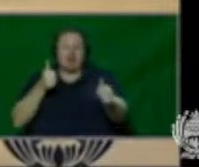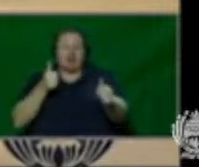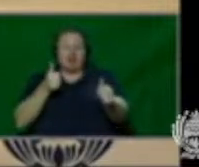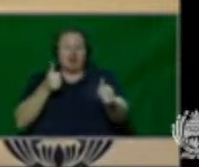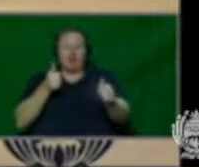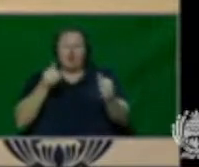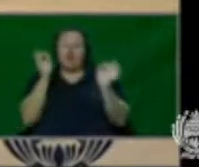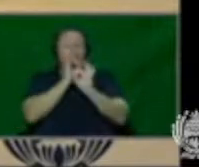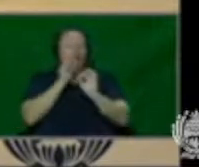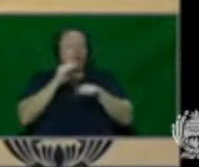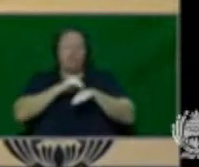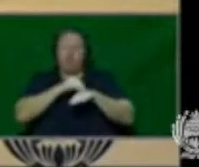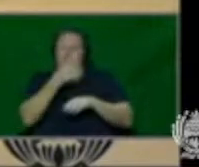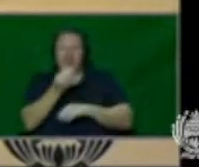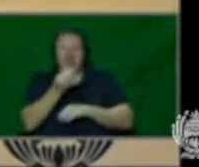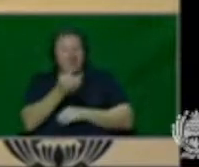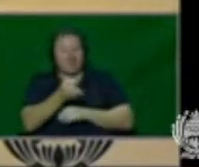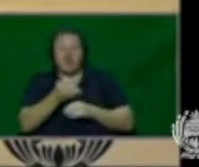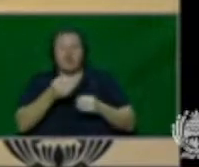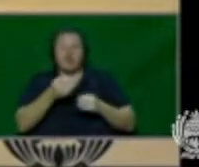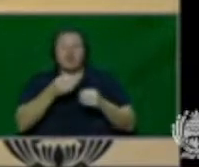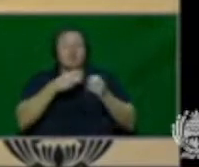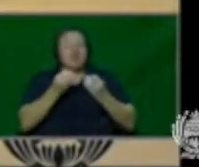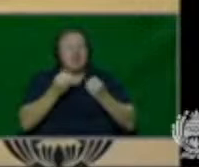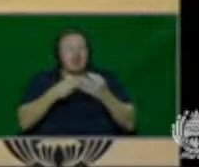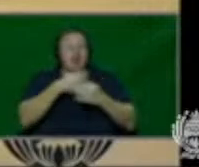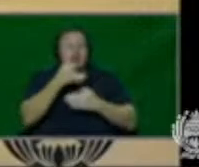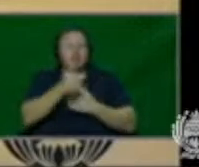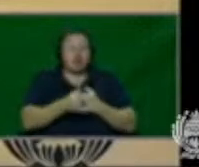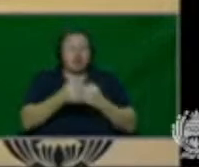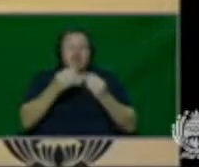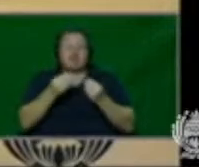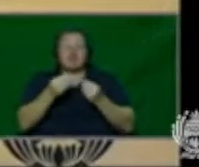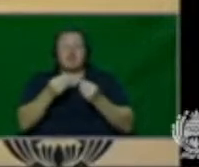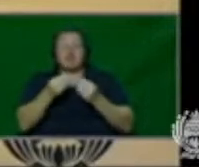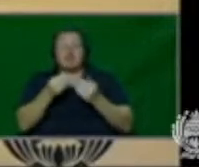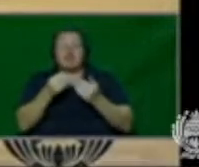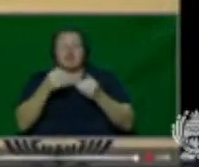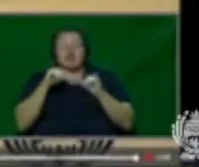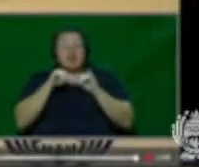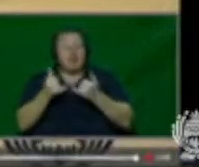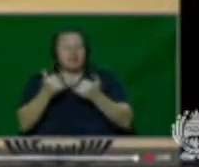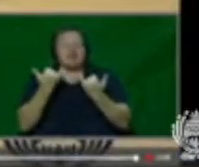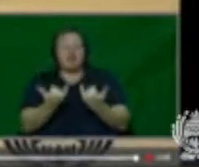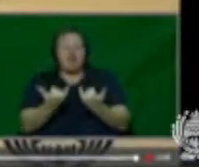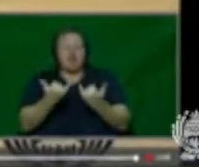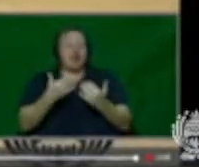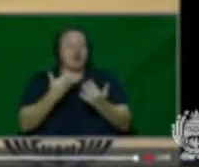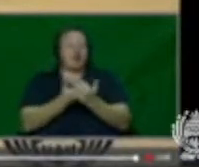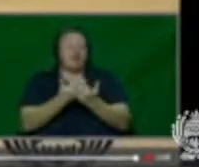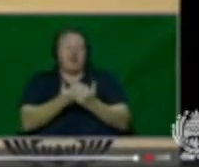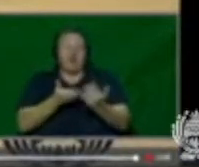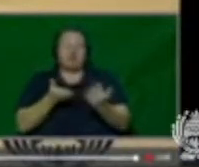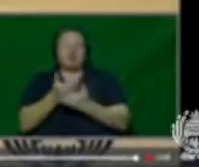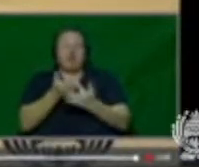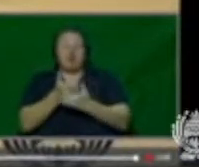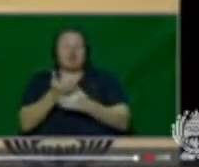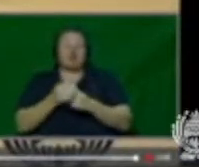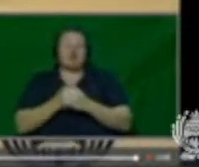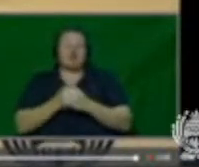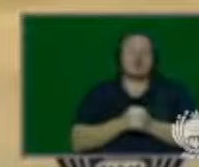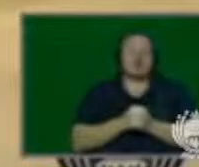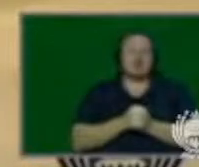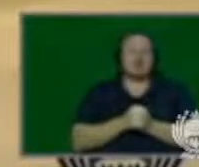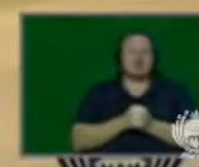freeing projects that had stalled because of the backlog. The water quality regulatory